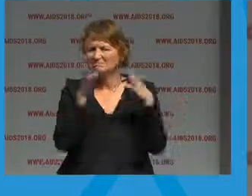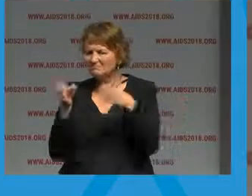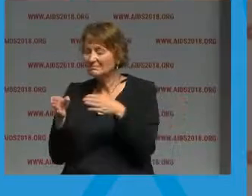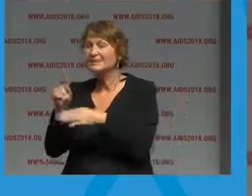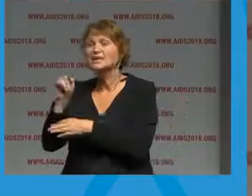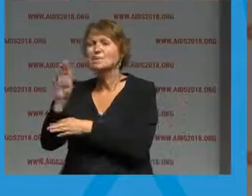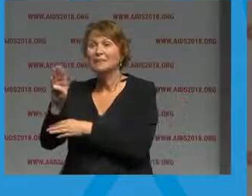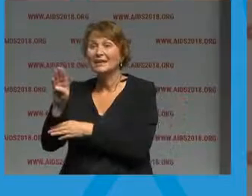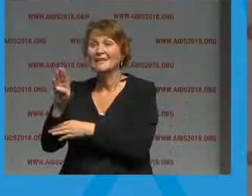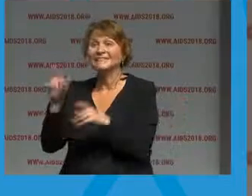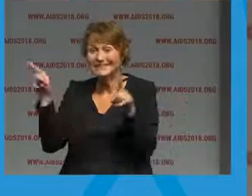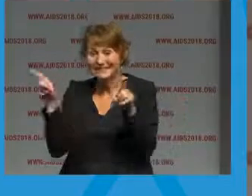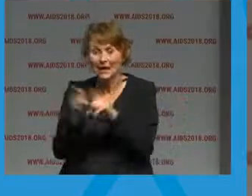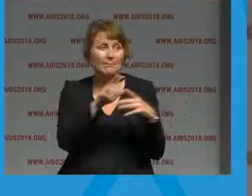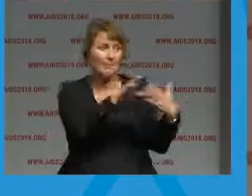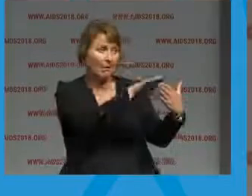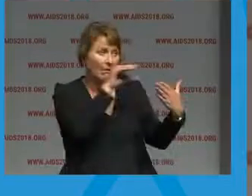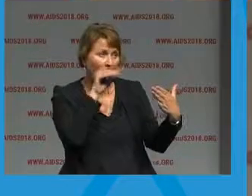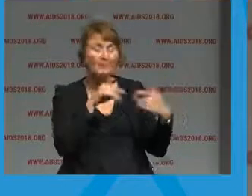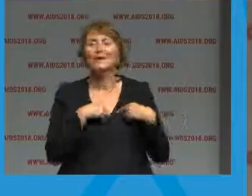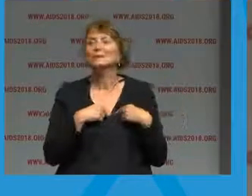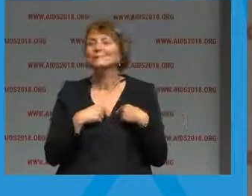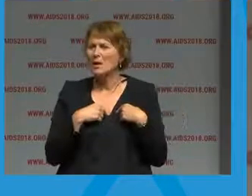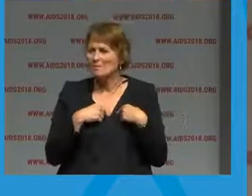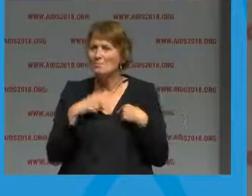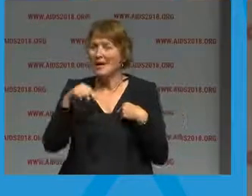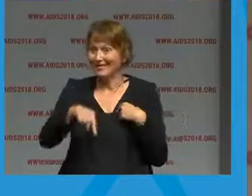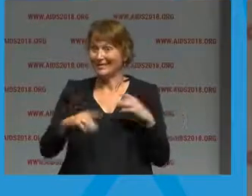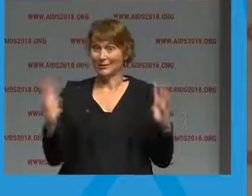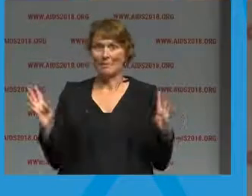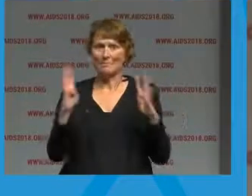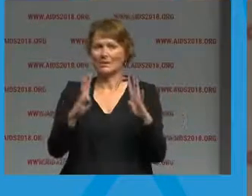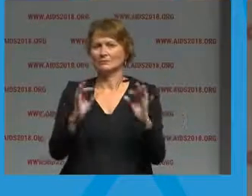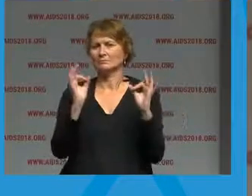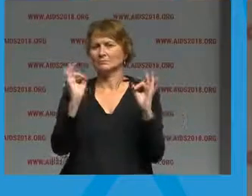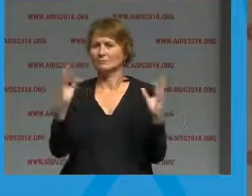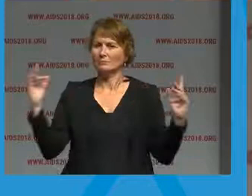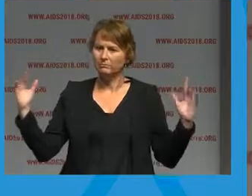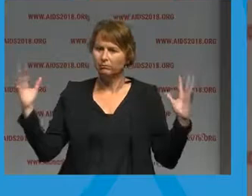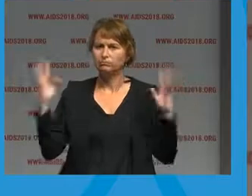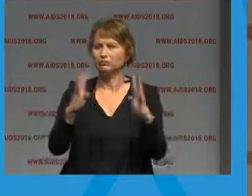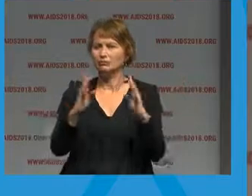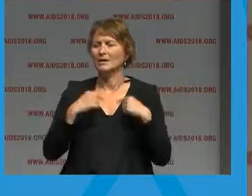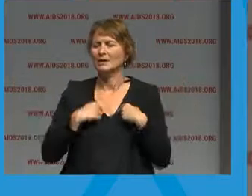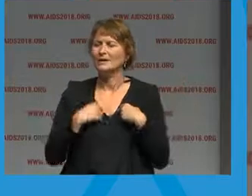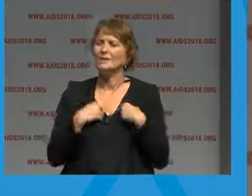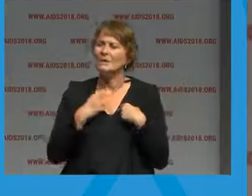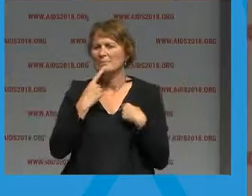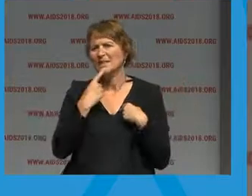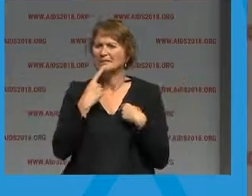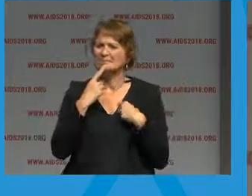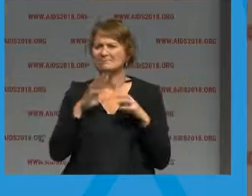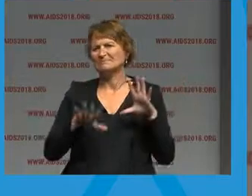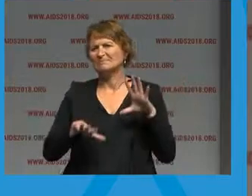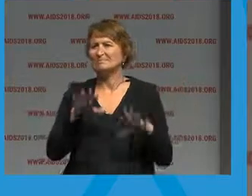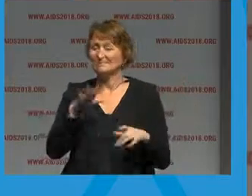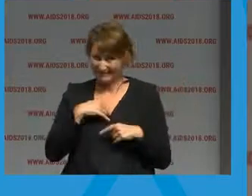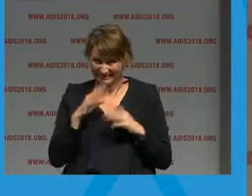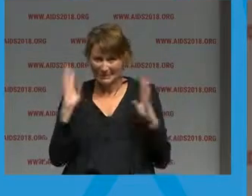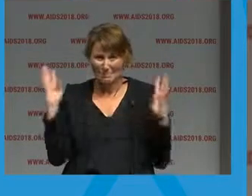requires going to meetings like this. Thank you all for coming to this meeting. I'm a little meetinged out myself.